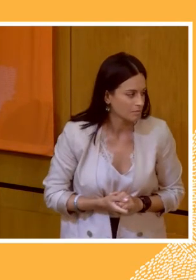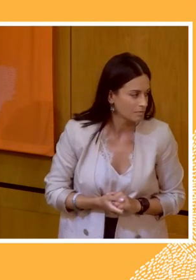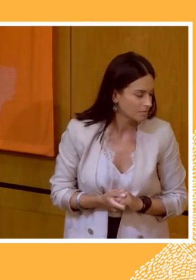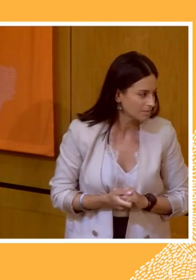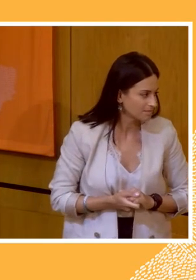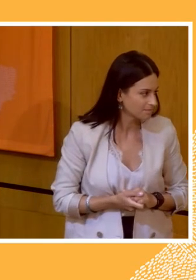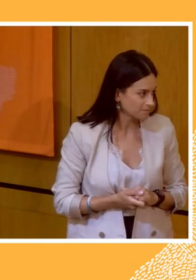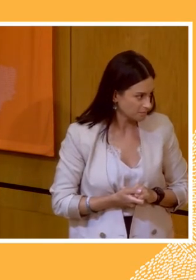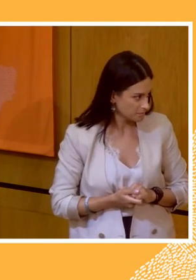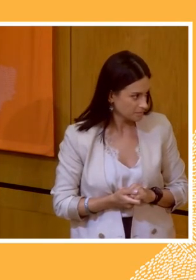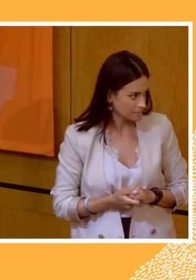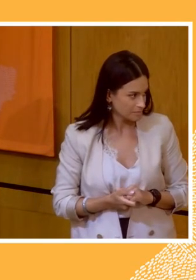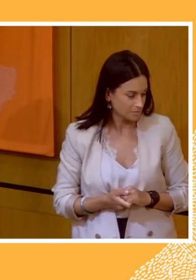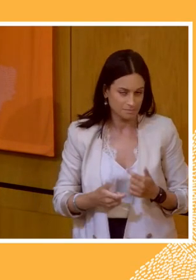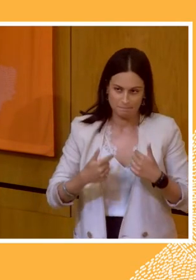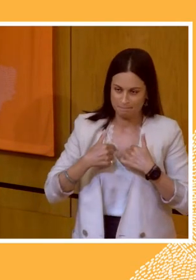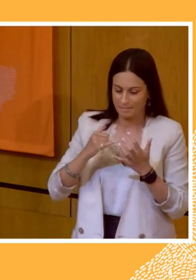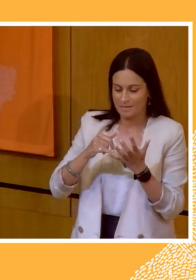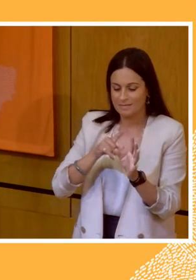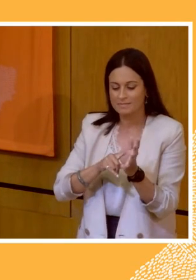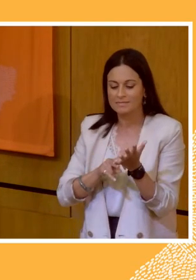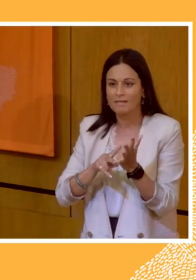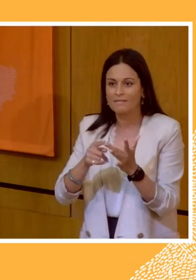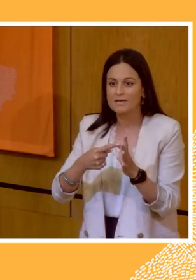Yeah, I'm Sylvia.